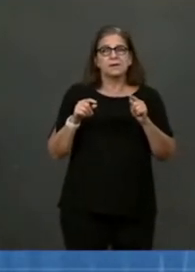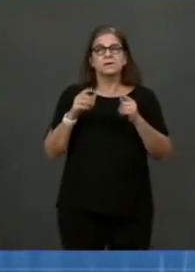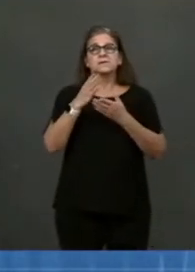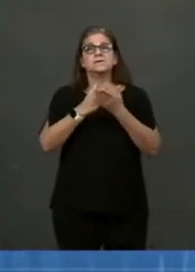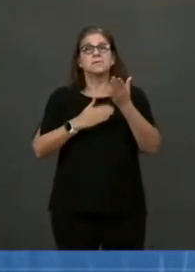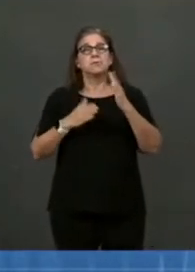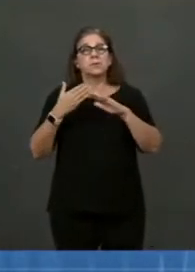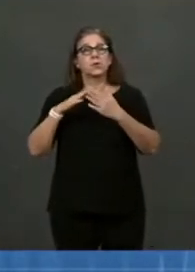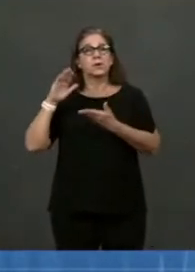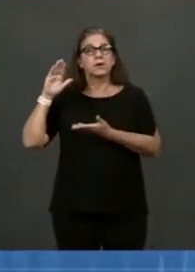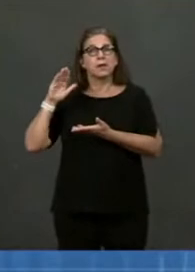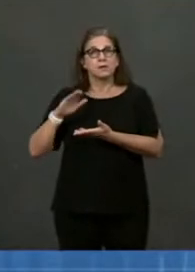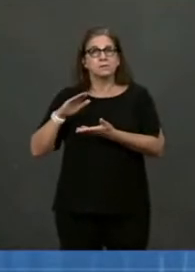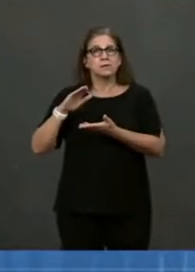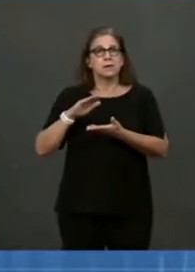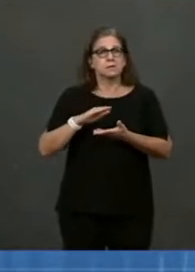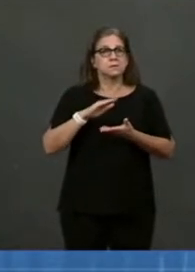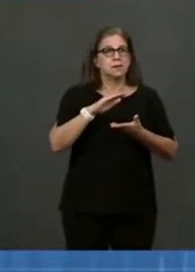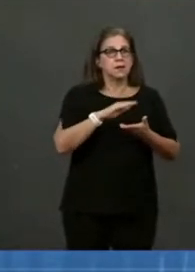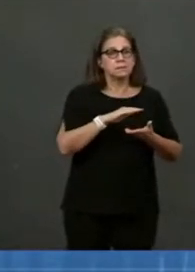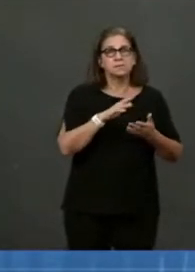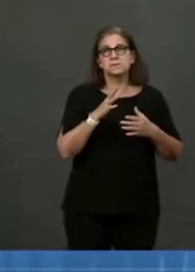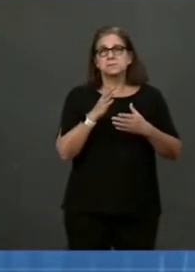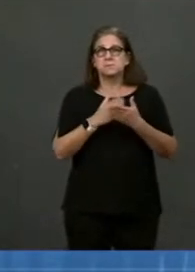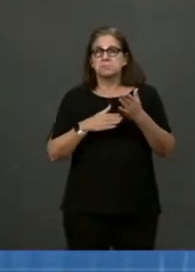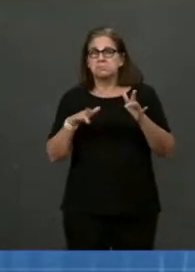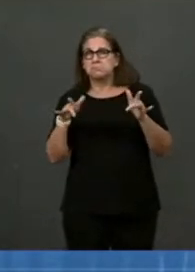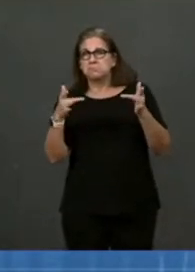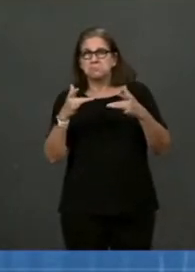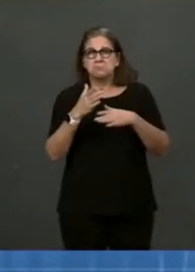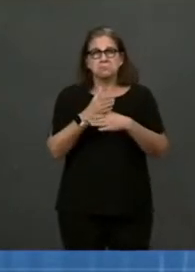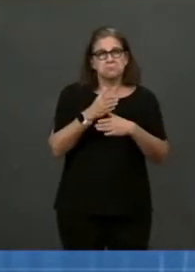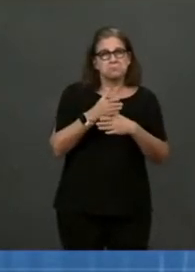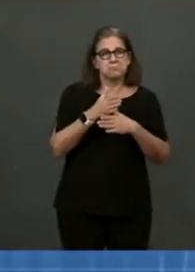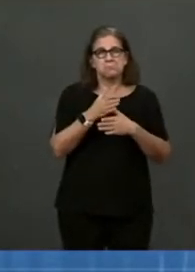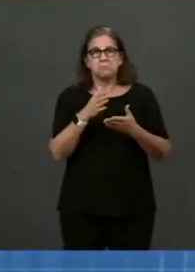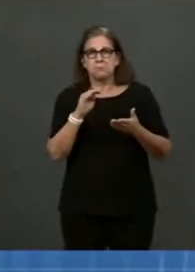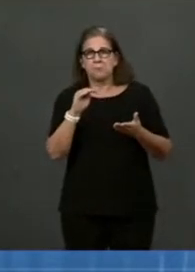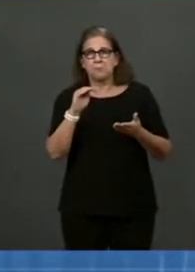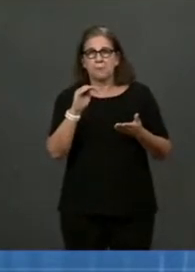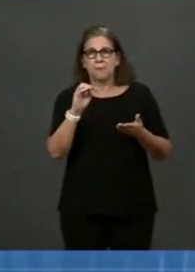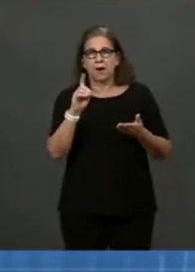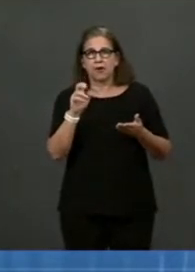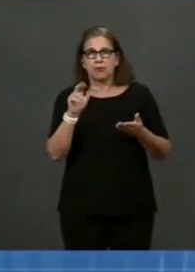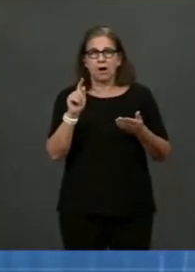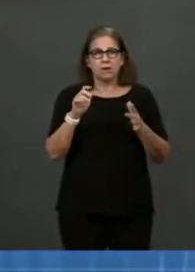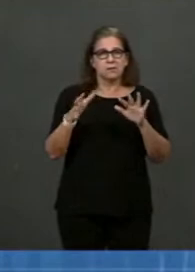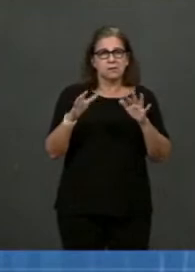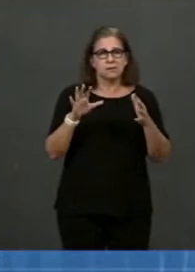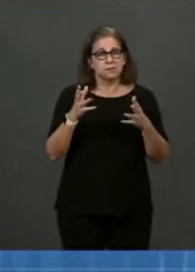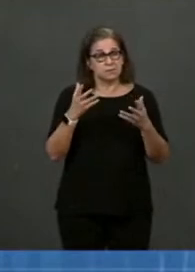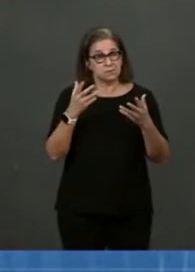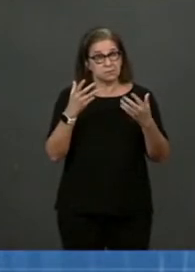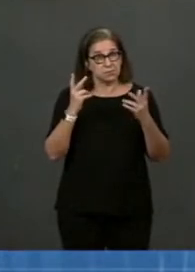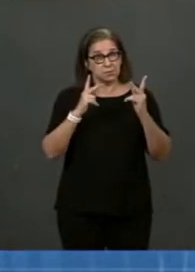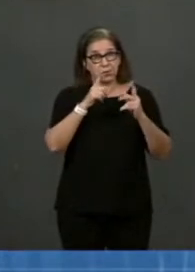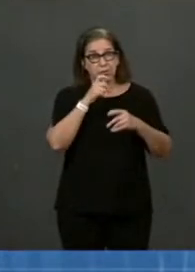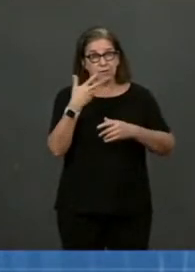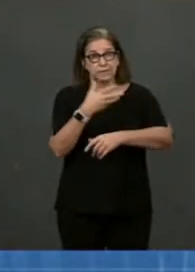moderate community transmission, is it still the recommendation that people who are fully vaccinated can go without wearing